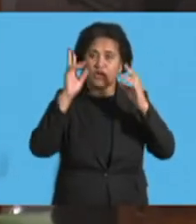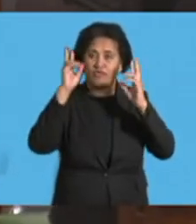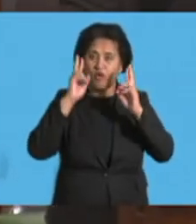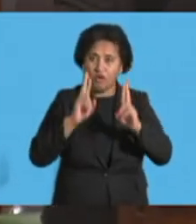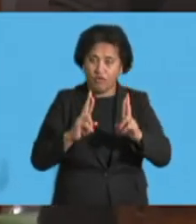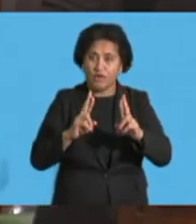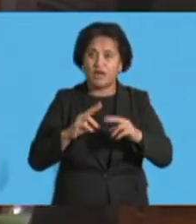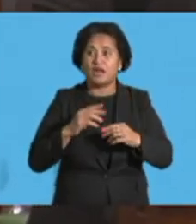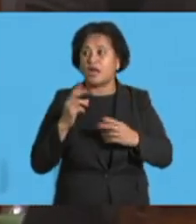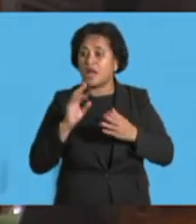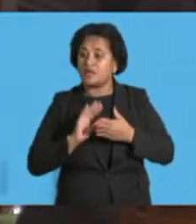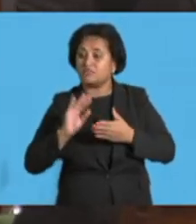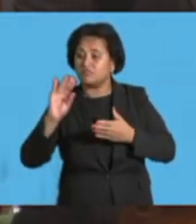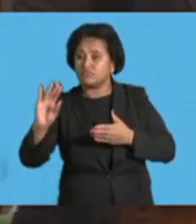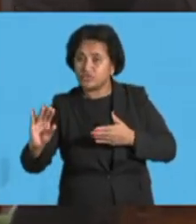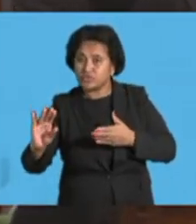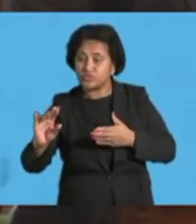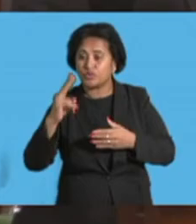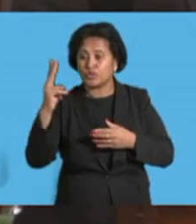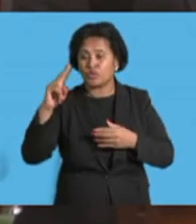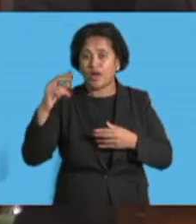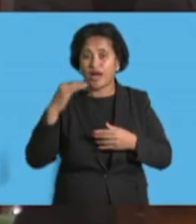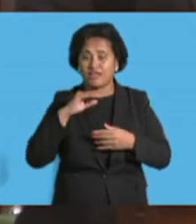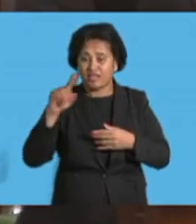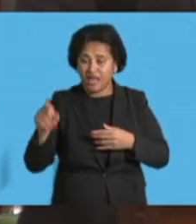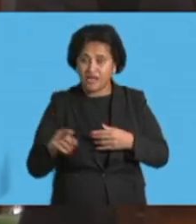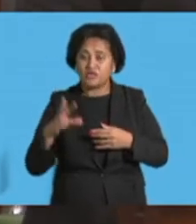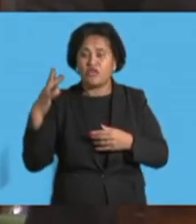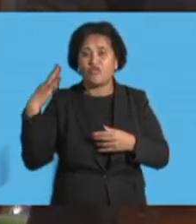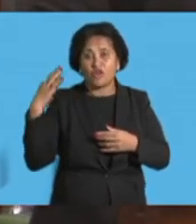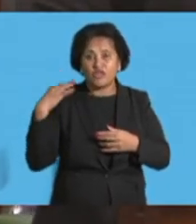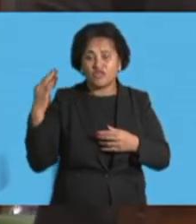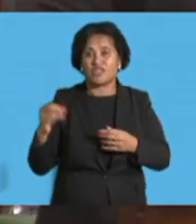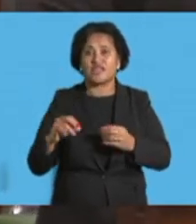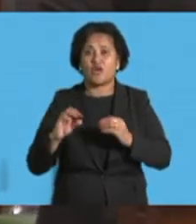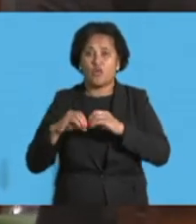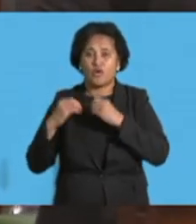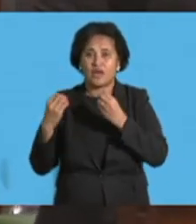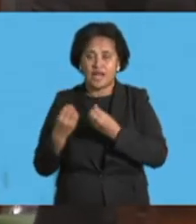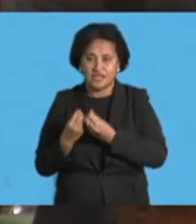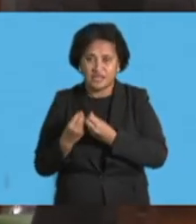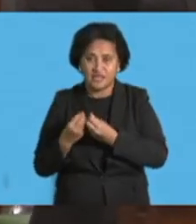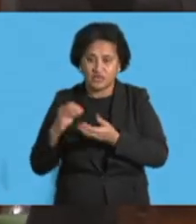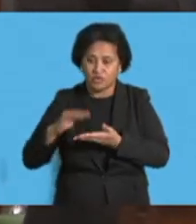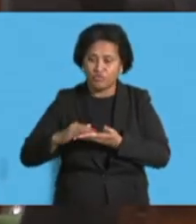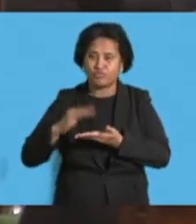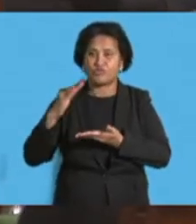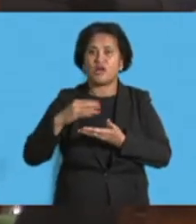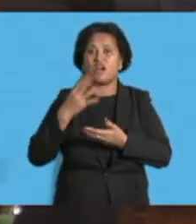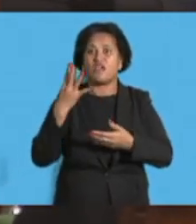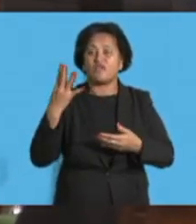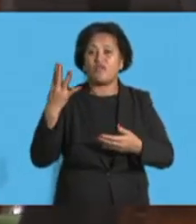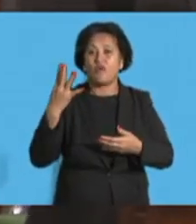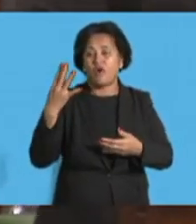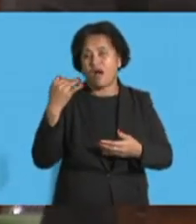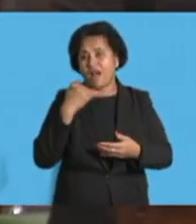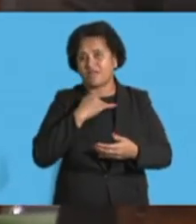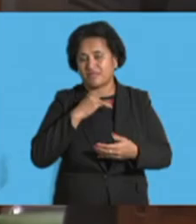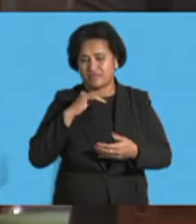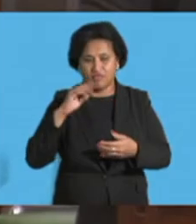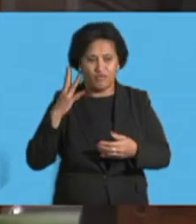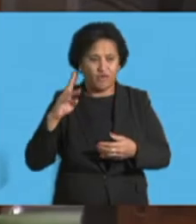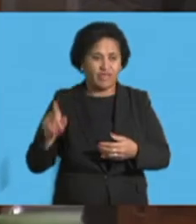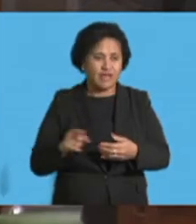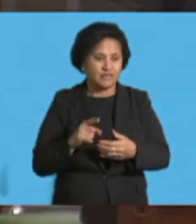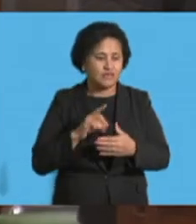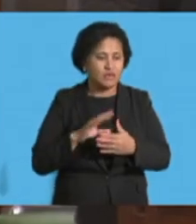$150,000 grants to girls' homes, $200,000 grants to voluntary organizations, an increased budget of $404,000 towards the National